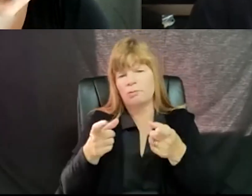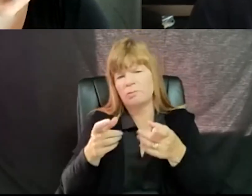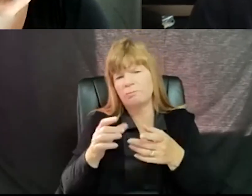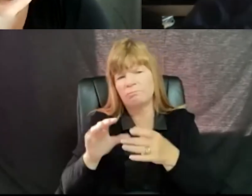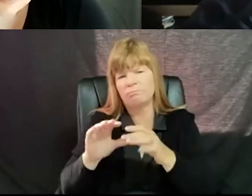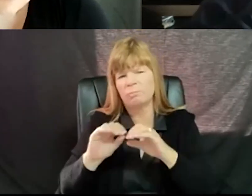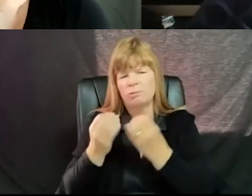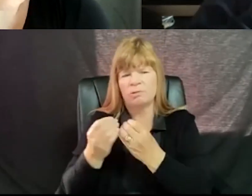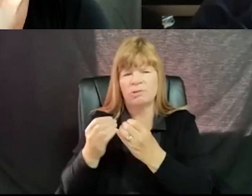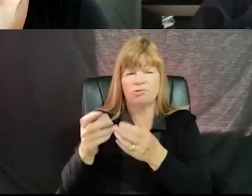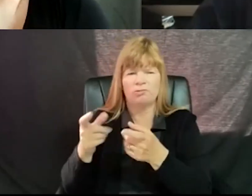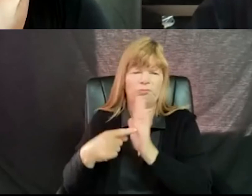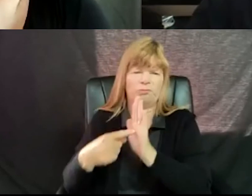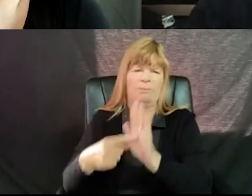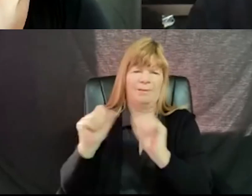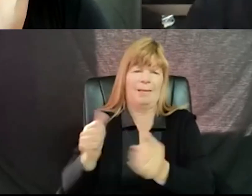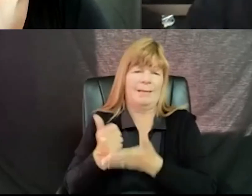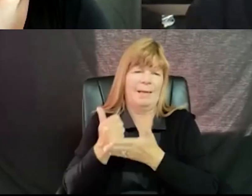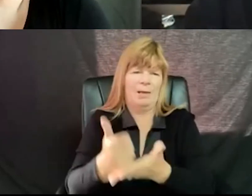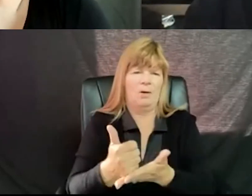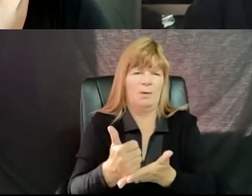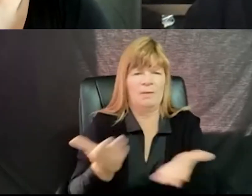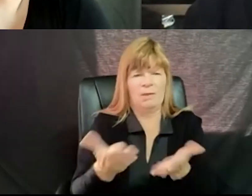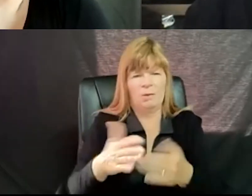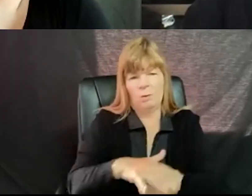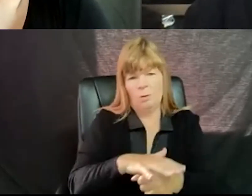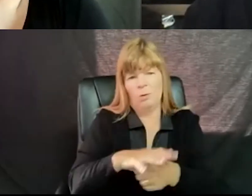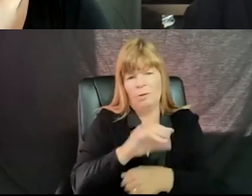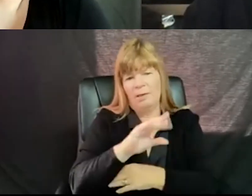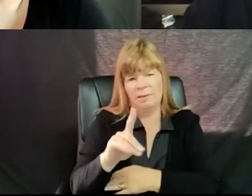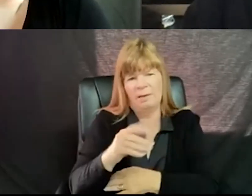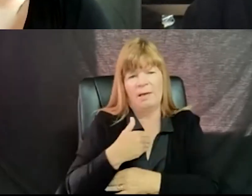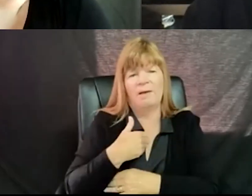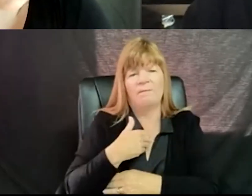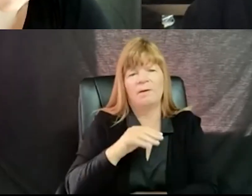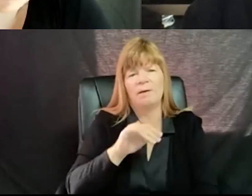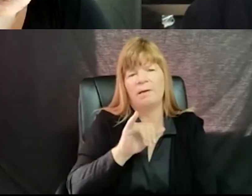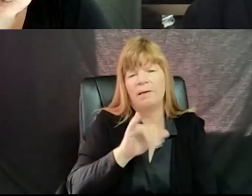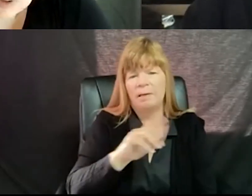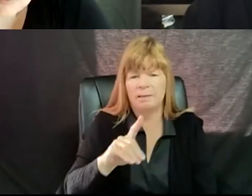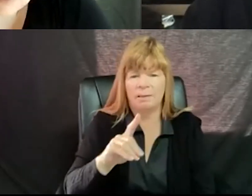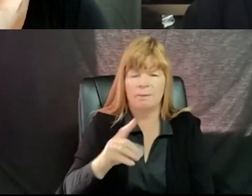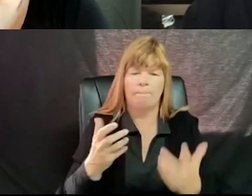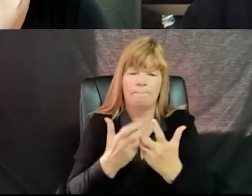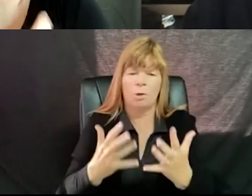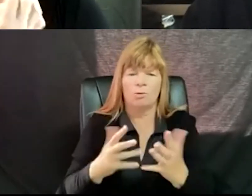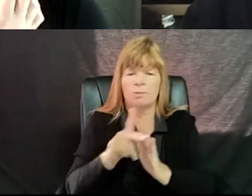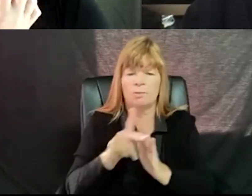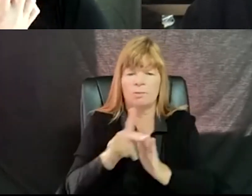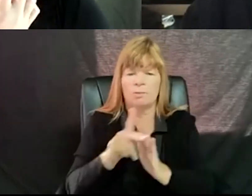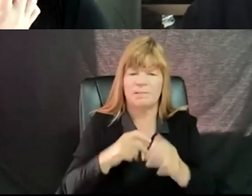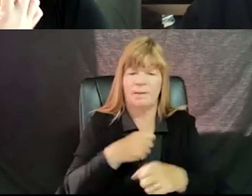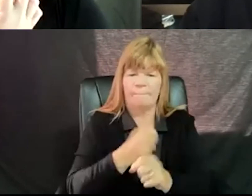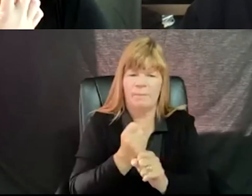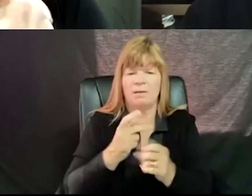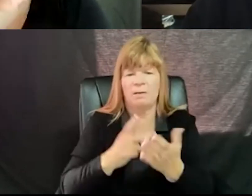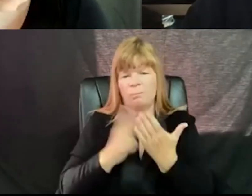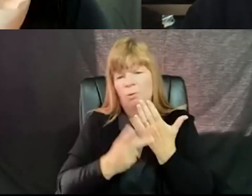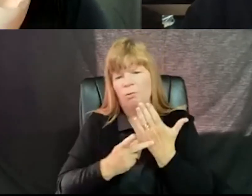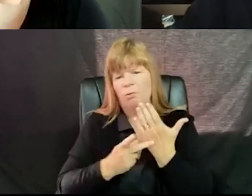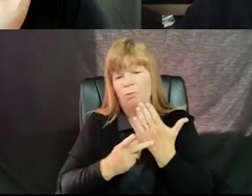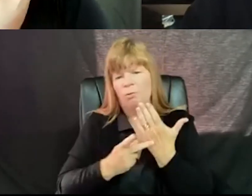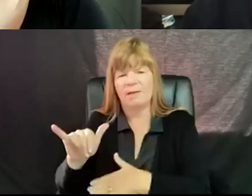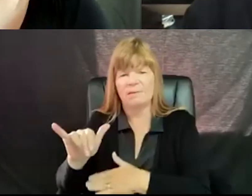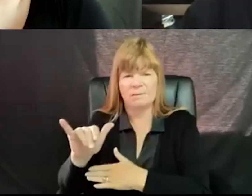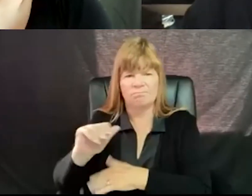you information on that. Here locally in Indiana, there's the Indiana Partners in Policymaking Program. It's actually put on by the Governor's Council for People